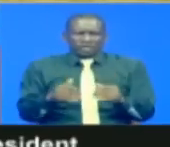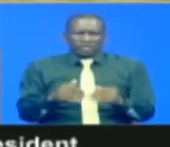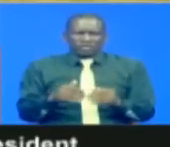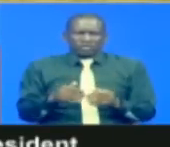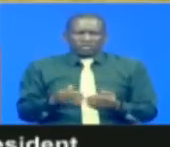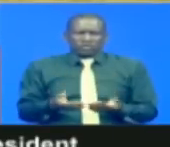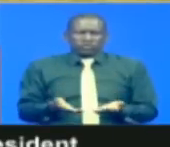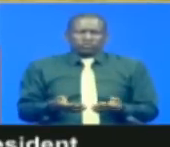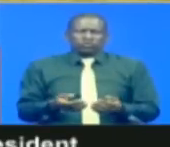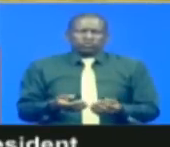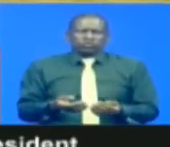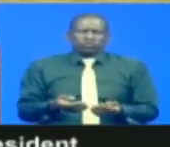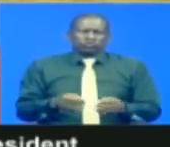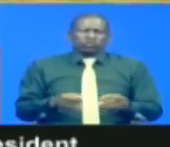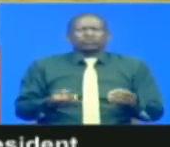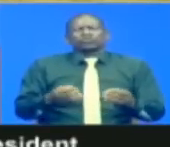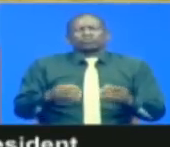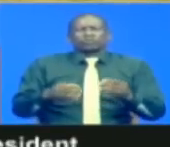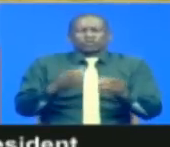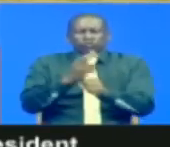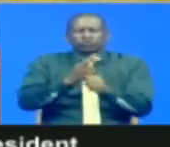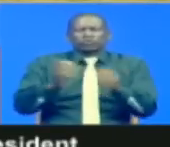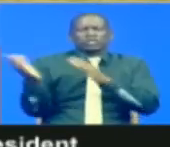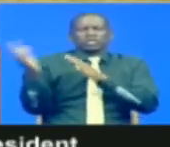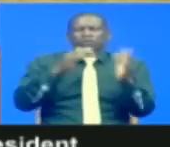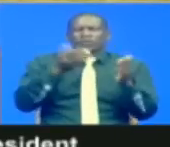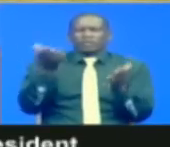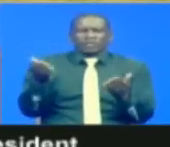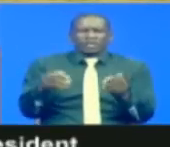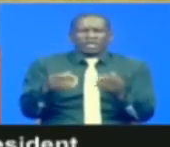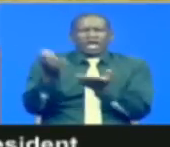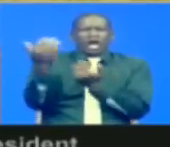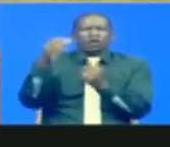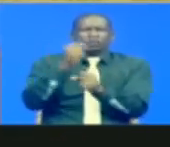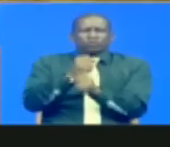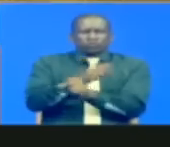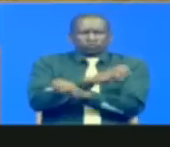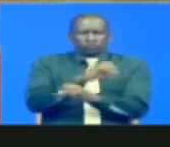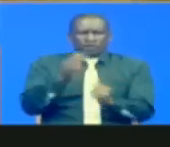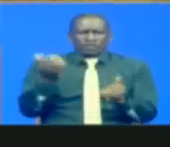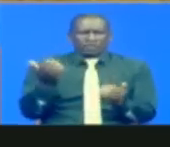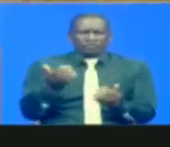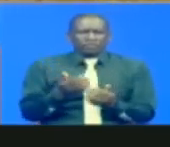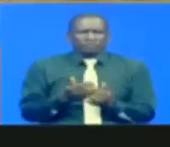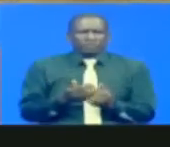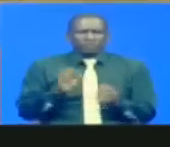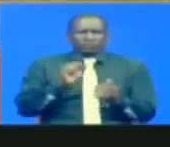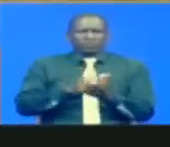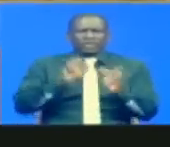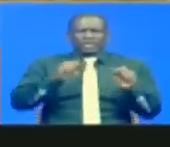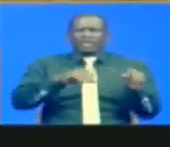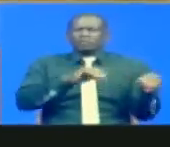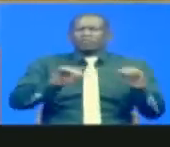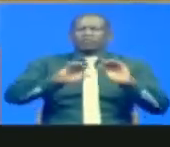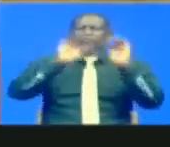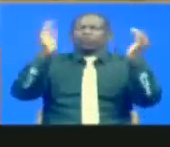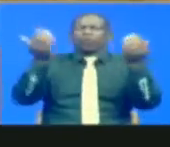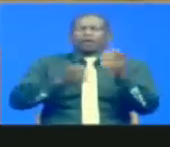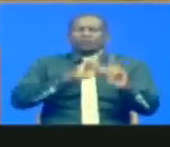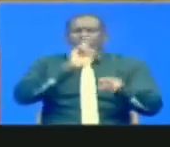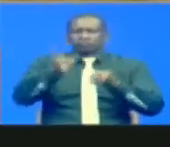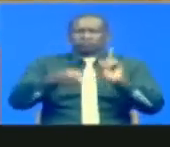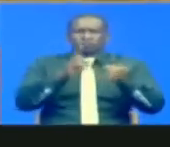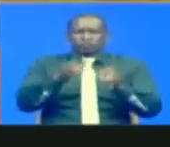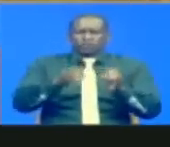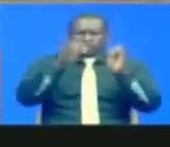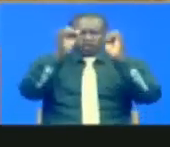weather there. So I look forward to do well, to get a slot to World Cross Country. My main target